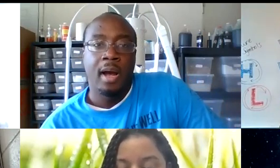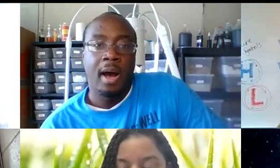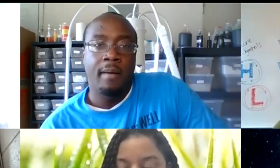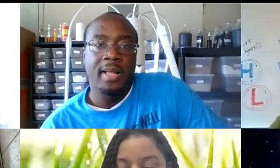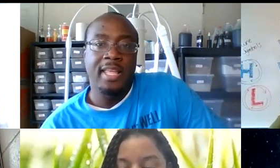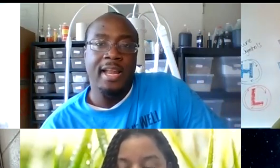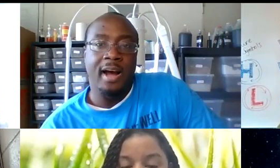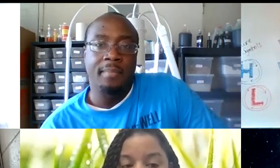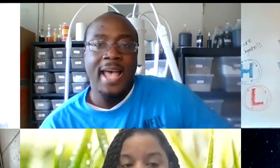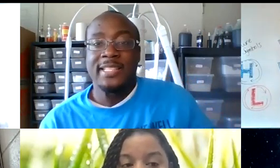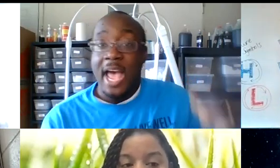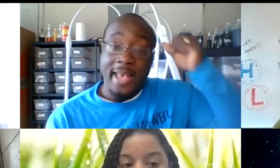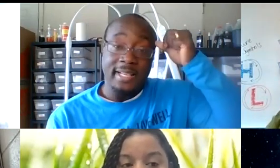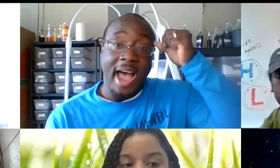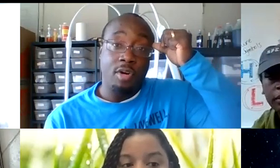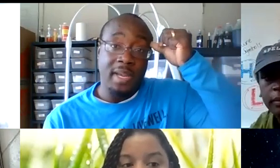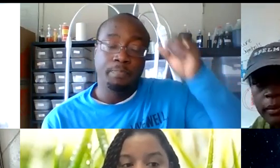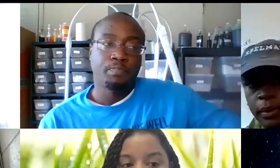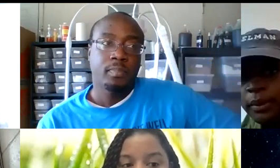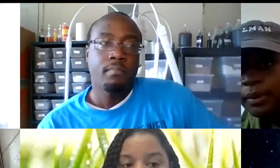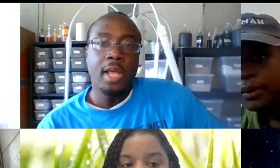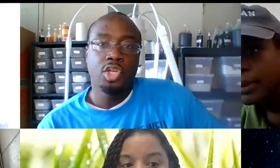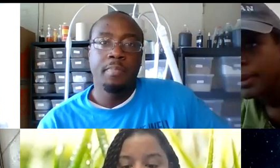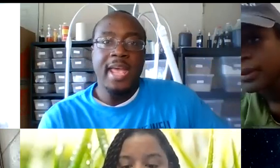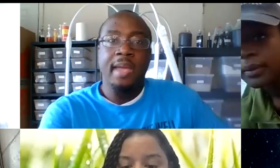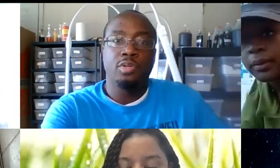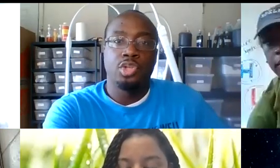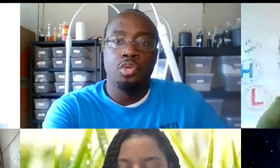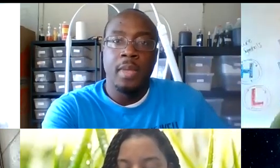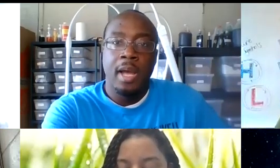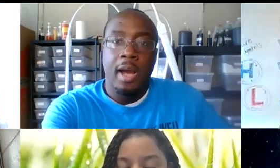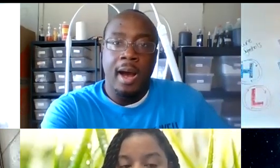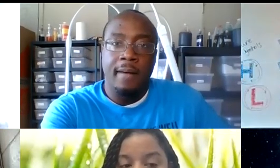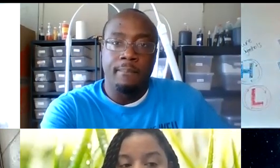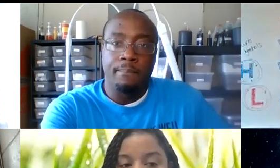there. But then that time has allowed me to be able